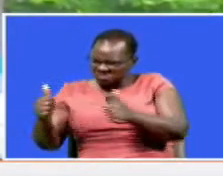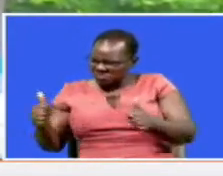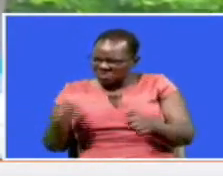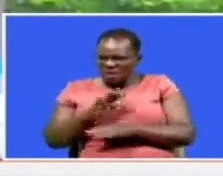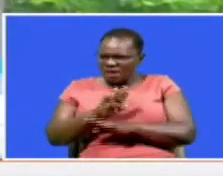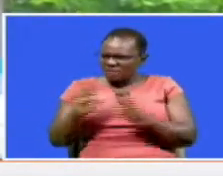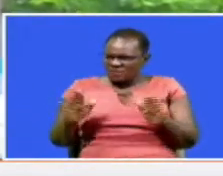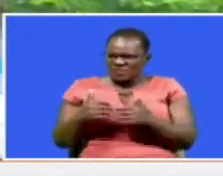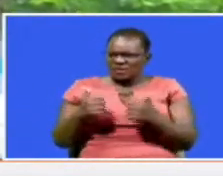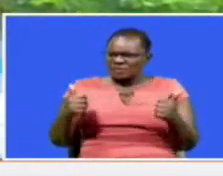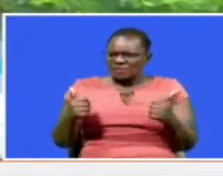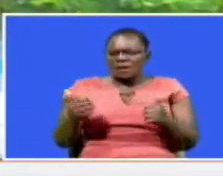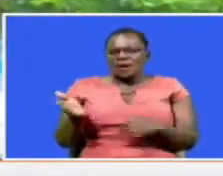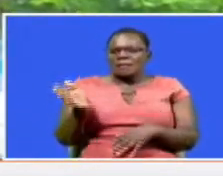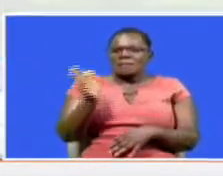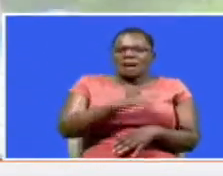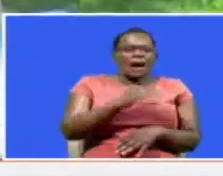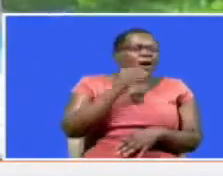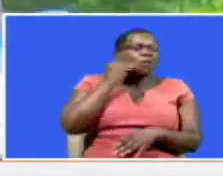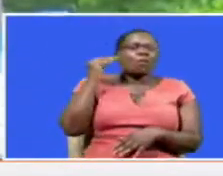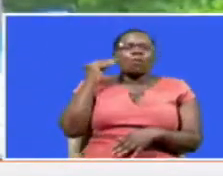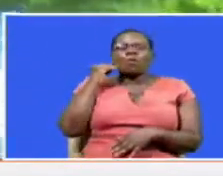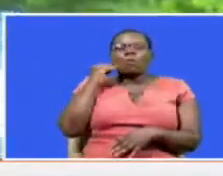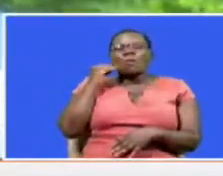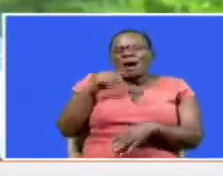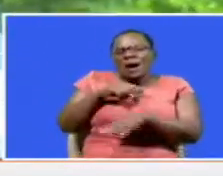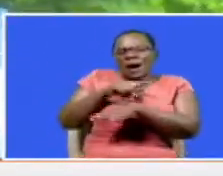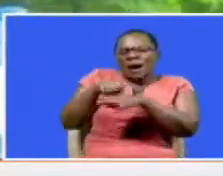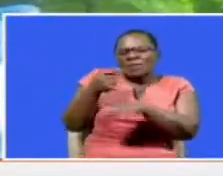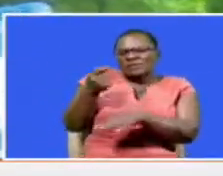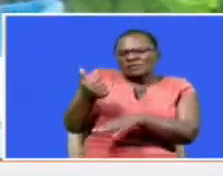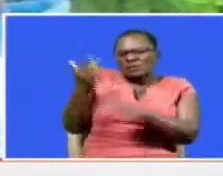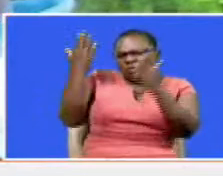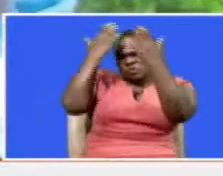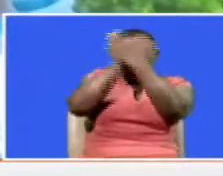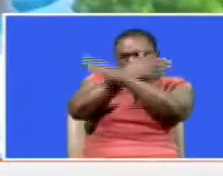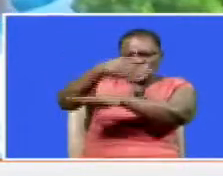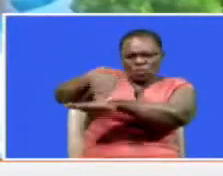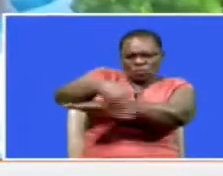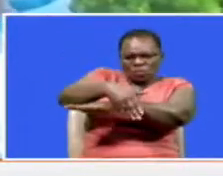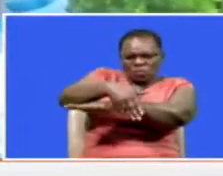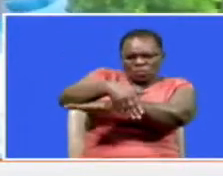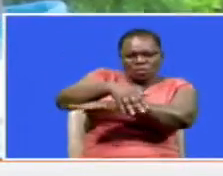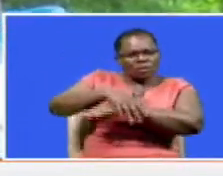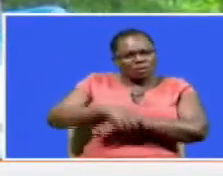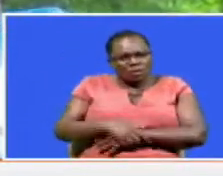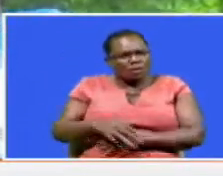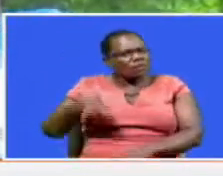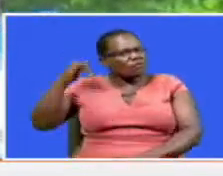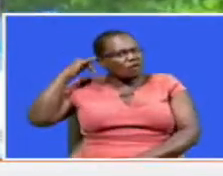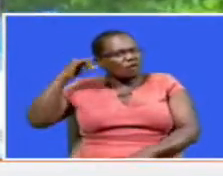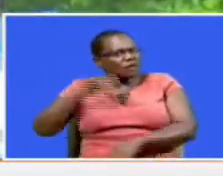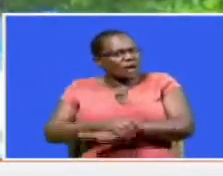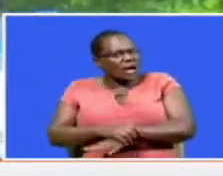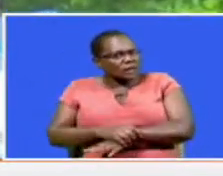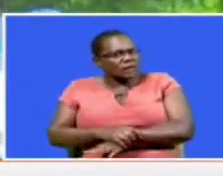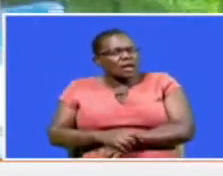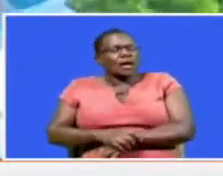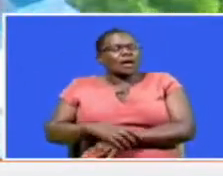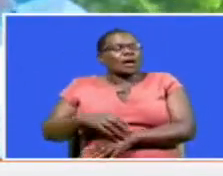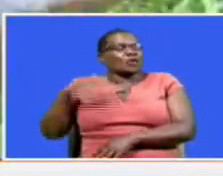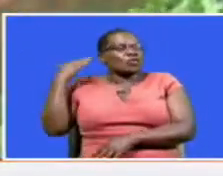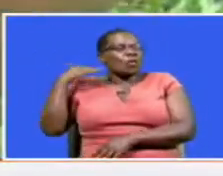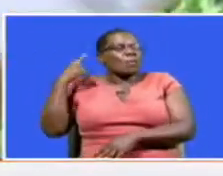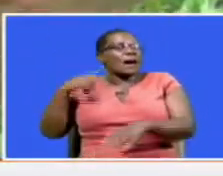sawa sawa na tukaretreat. After some hours usiku wa manane, kitu kama saa 8, tulipigiwa simu kwamba wezi